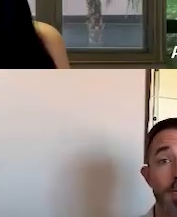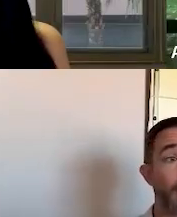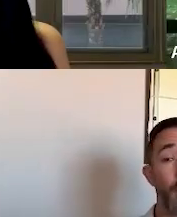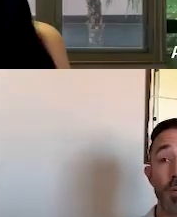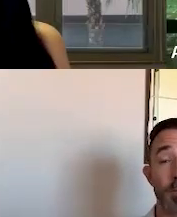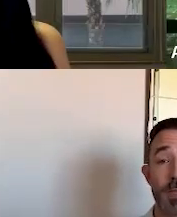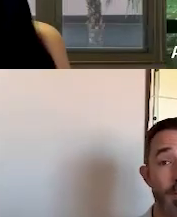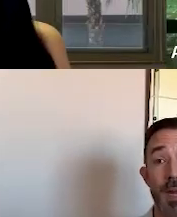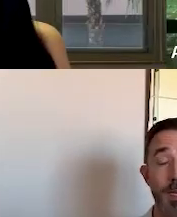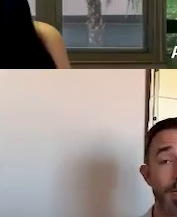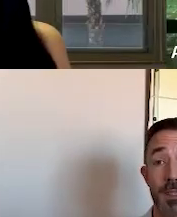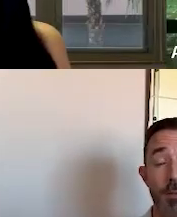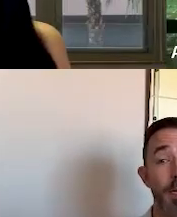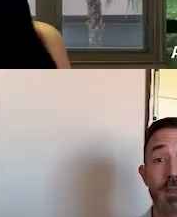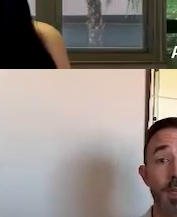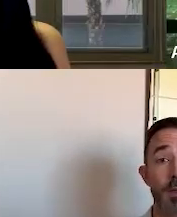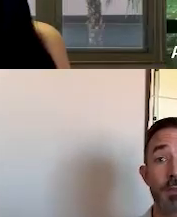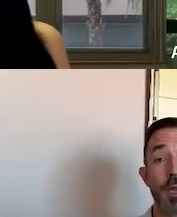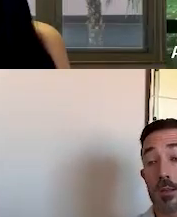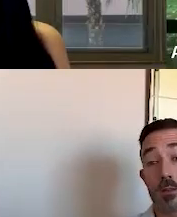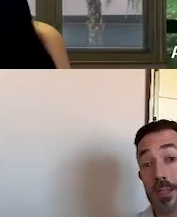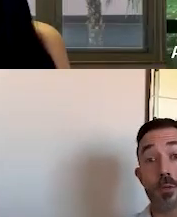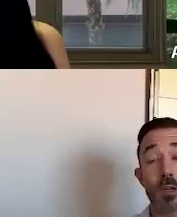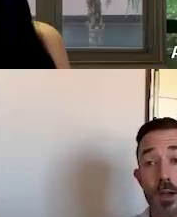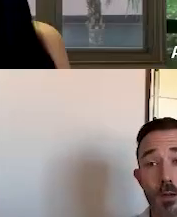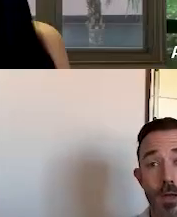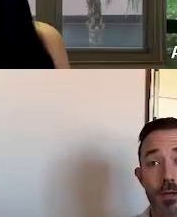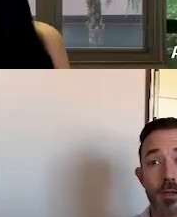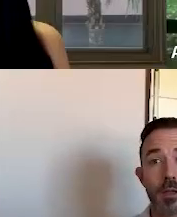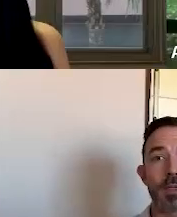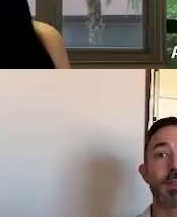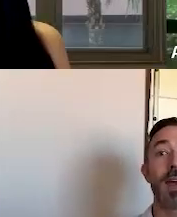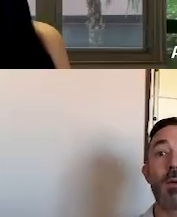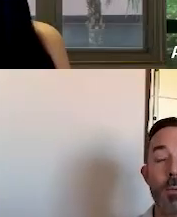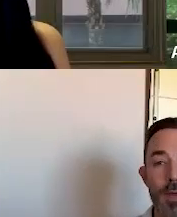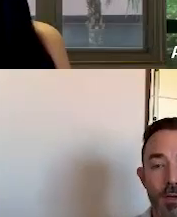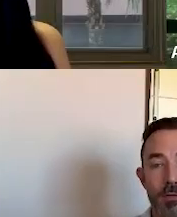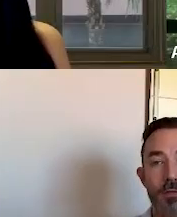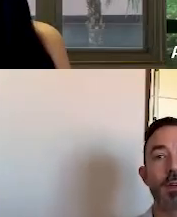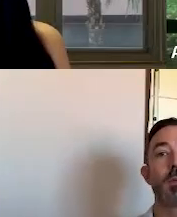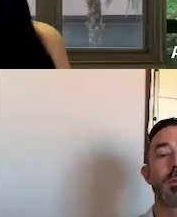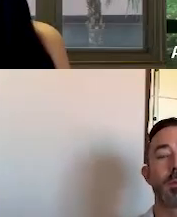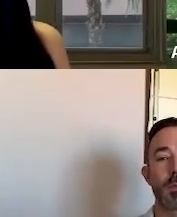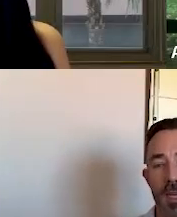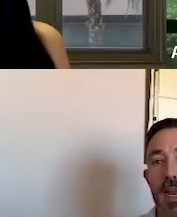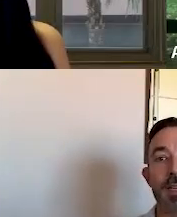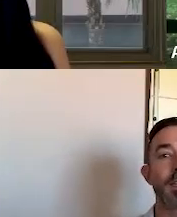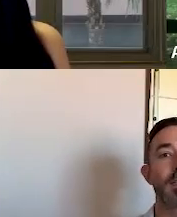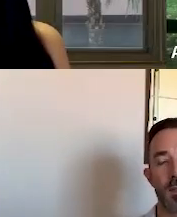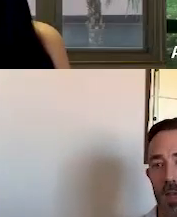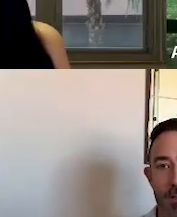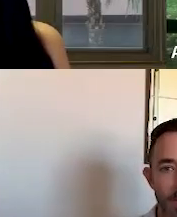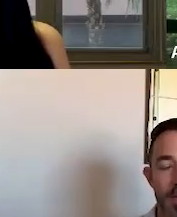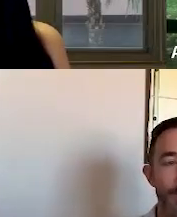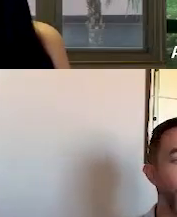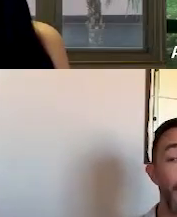boyfriend and I'm really upset about it. I can't think about anything else. That's what we're going to talk about, because that will make her feel